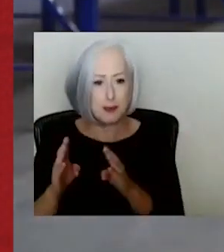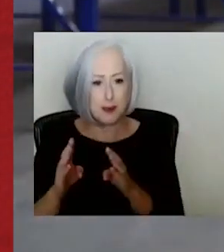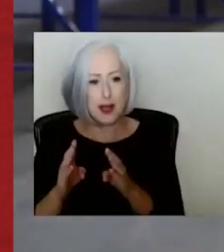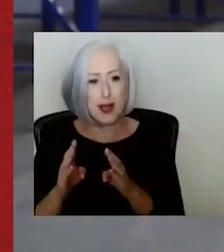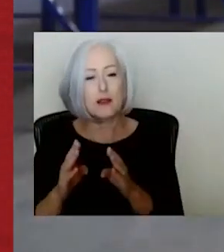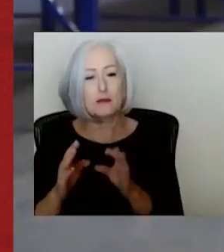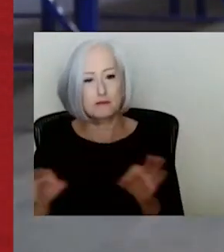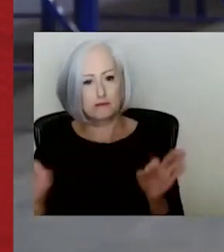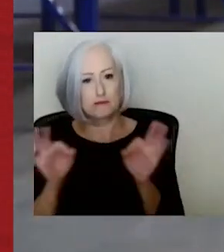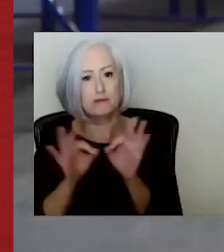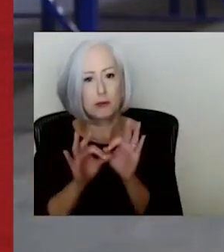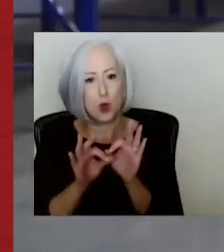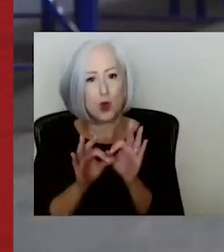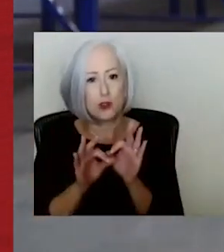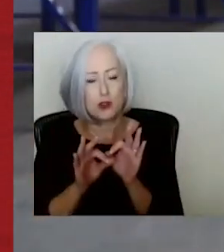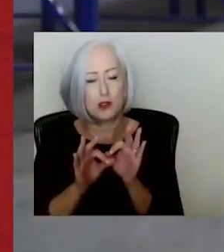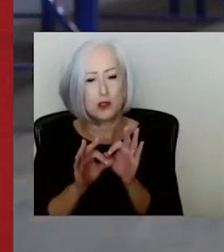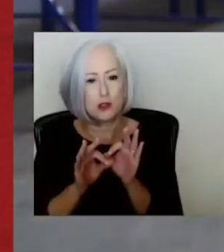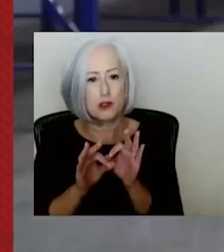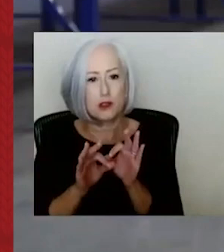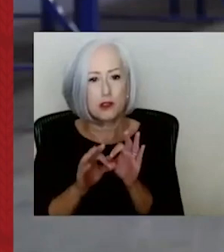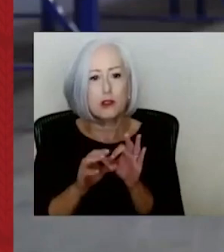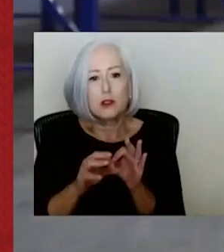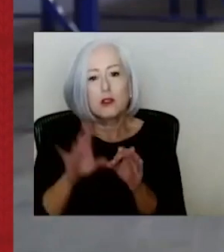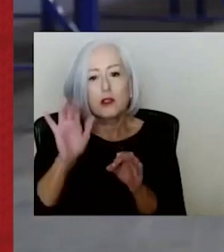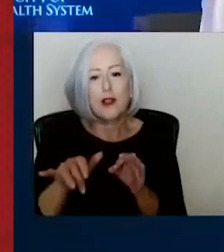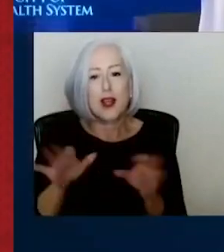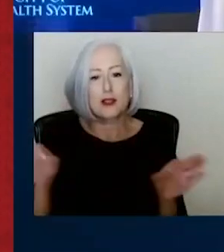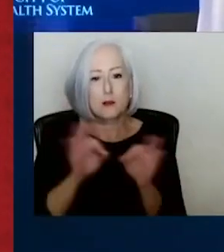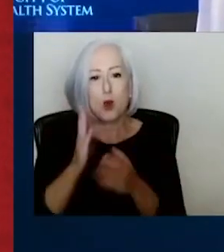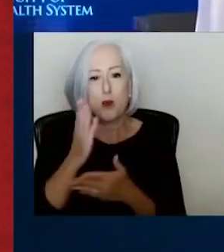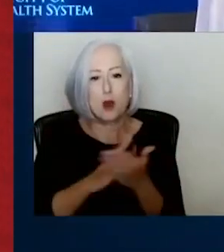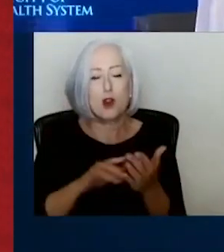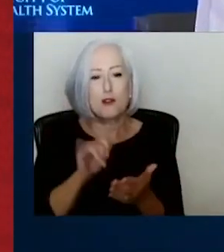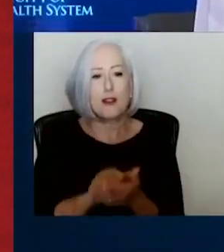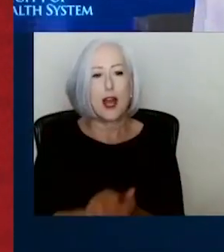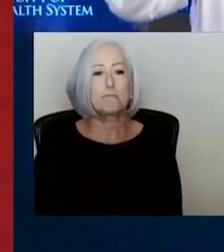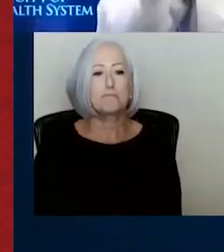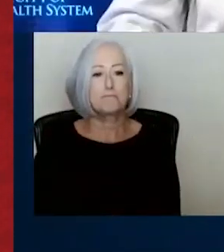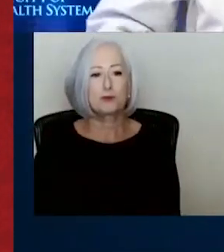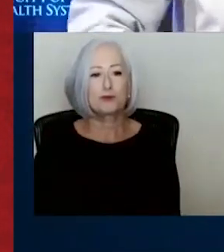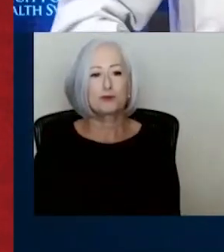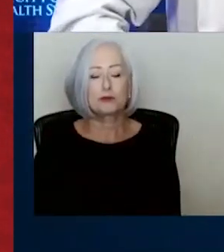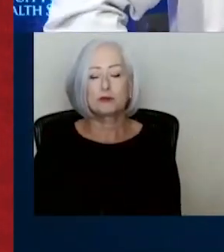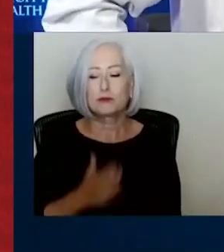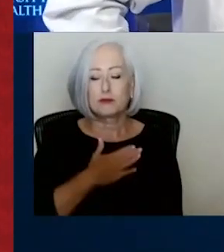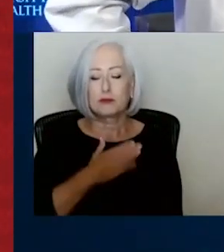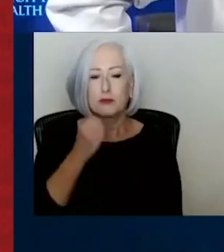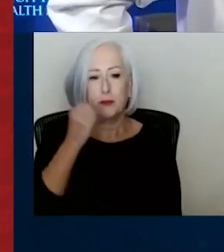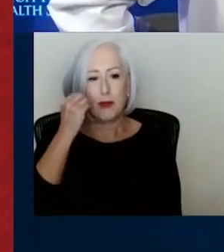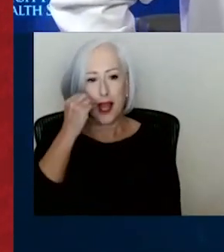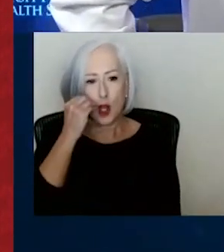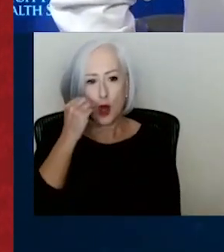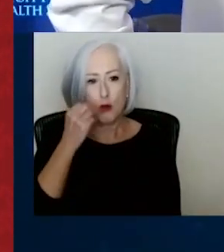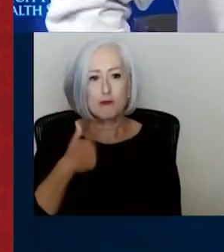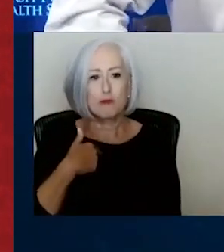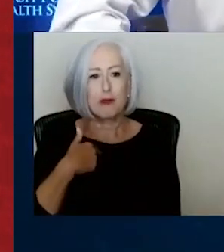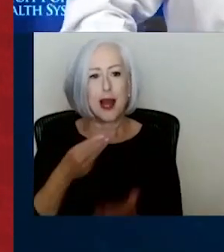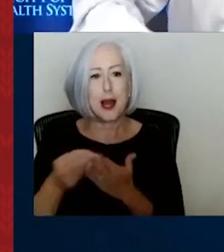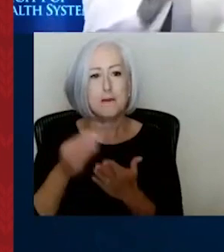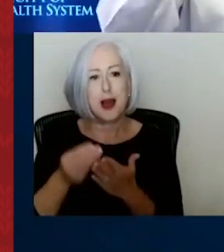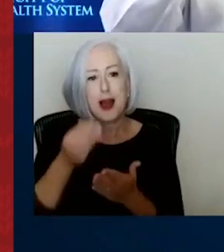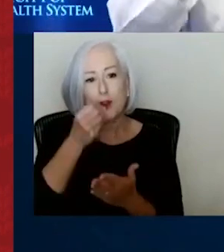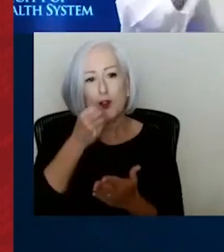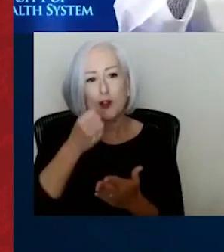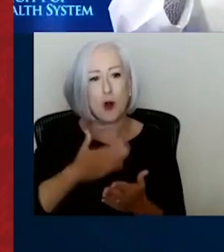and the warehouse is just a crucial piece of that. That's a big deal. My household, I do the grocery shopping, and I like to go